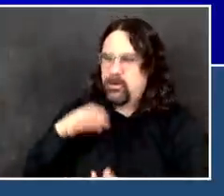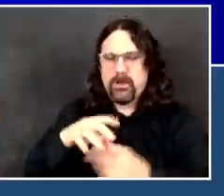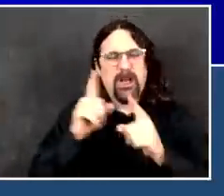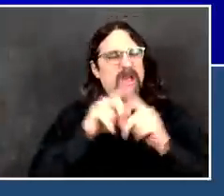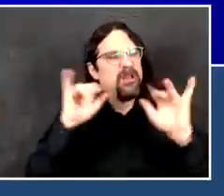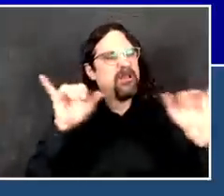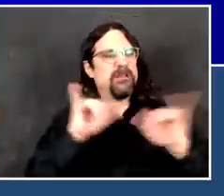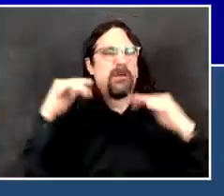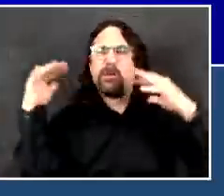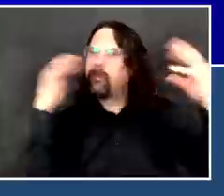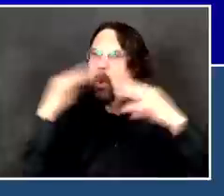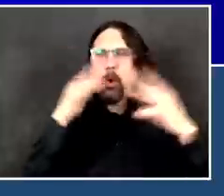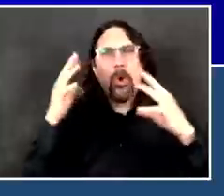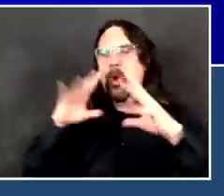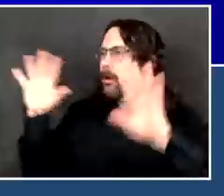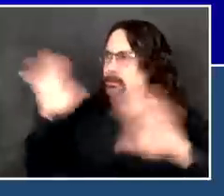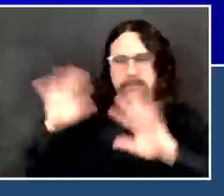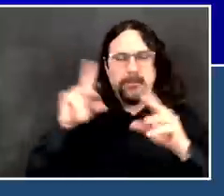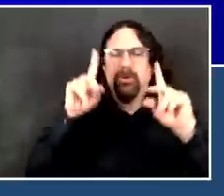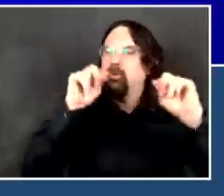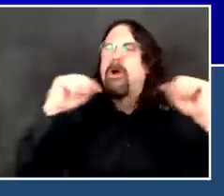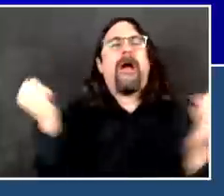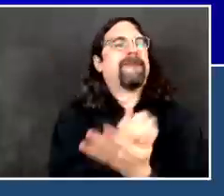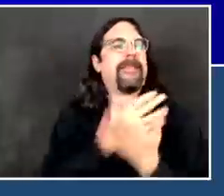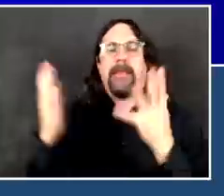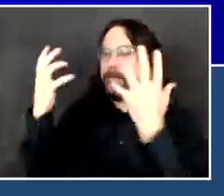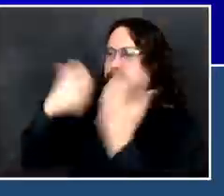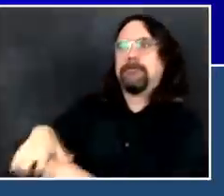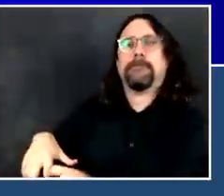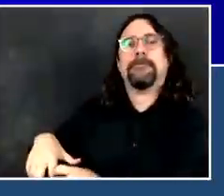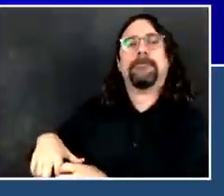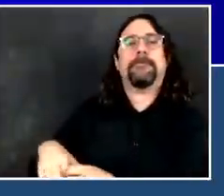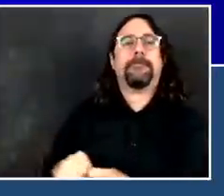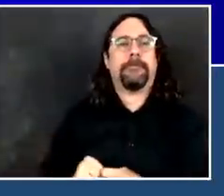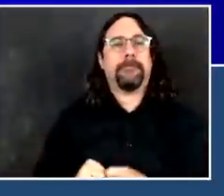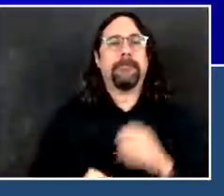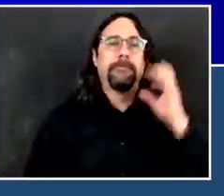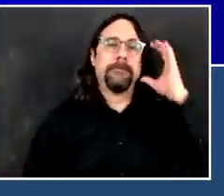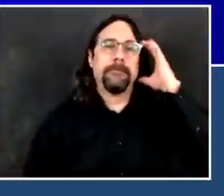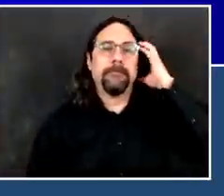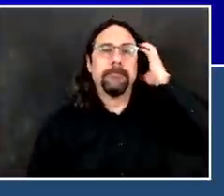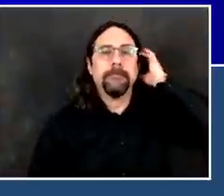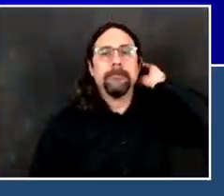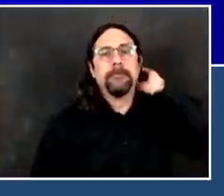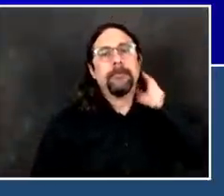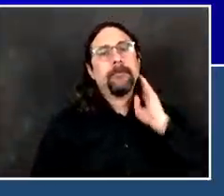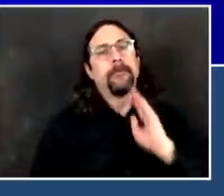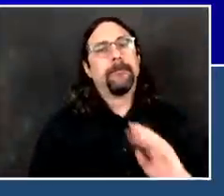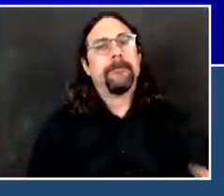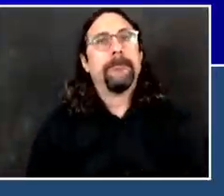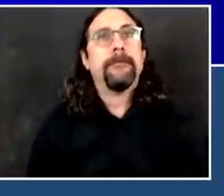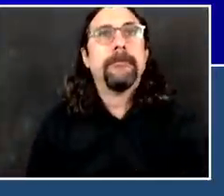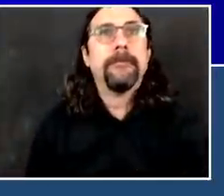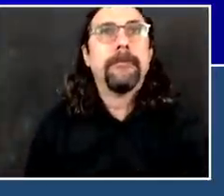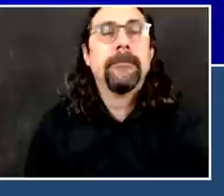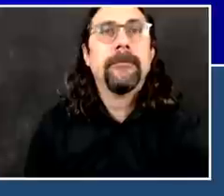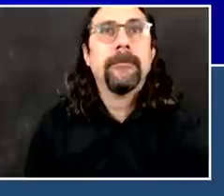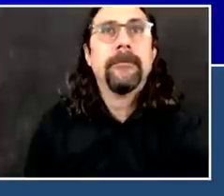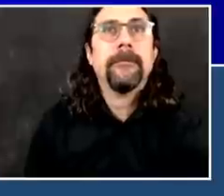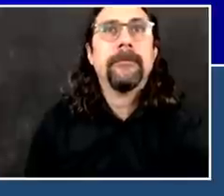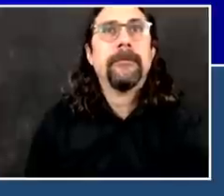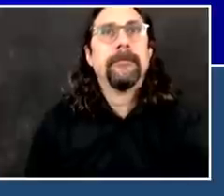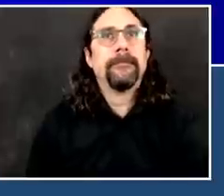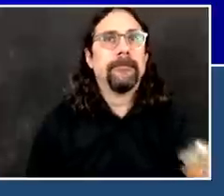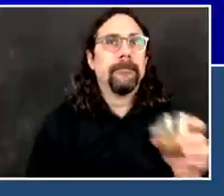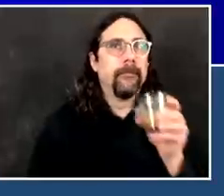coming up with an idea and making it happen, because if it hadn't been for these ventilators being ready, we might have been in a situation where there would